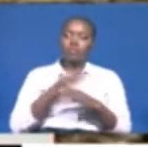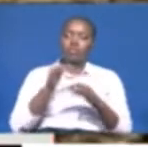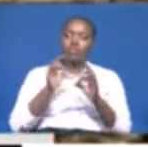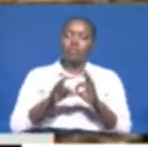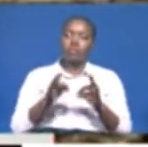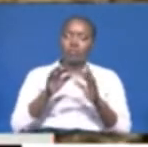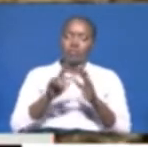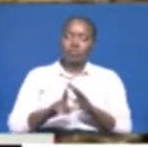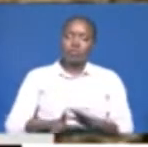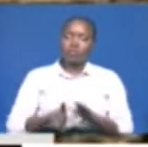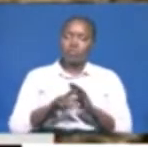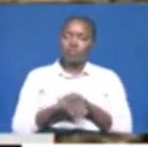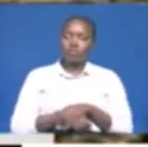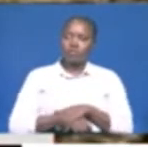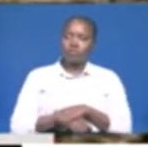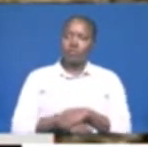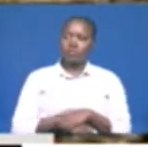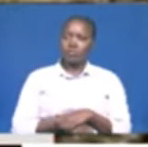looms.